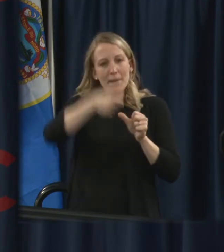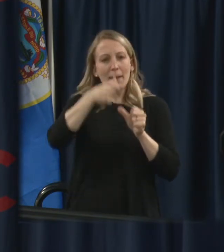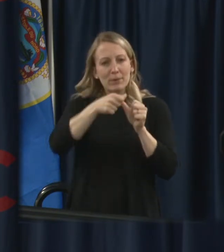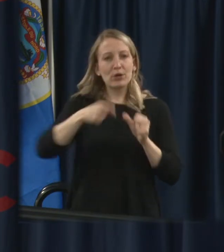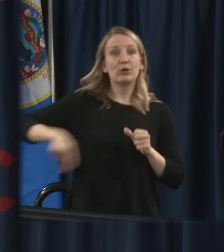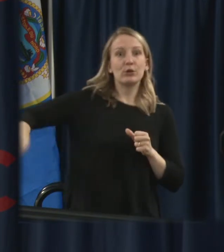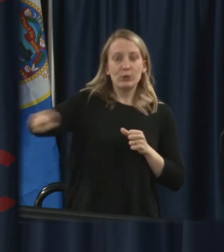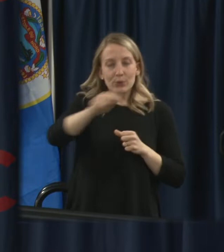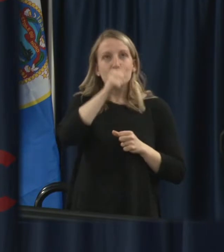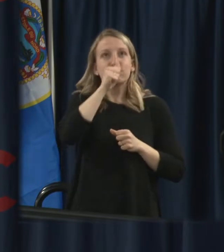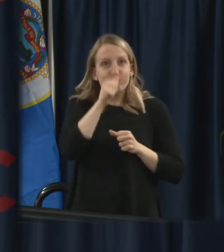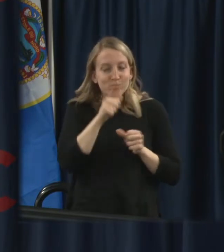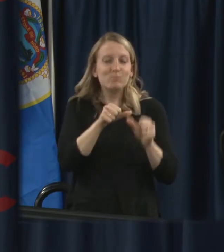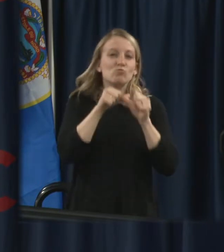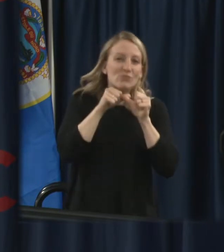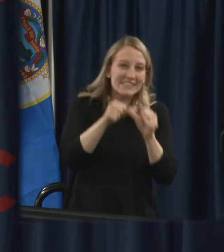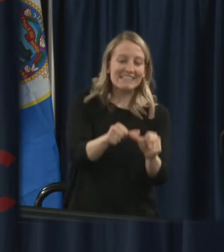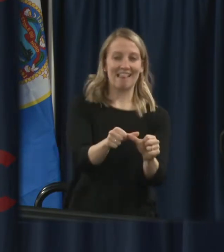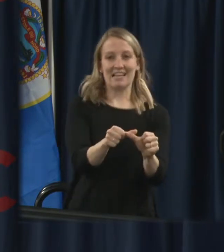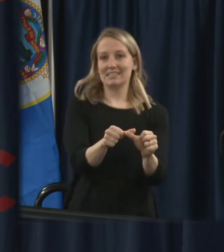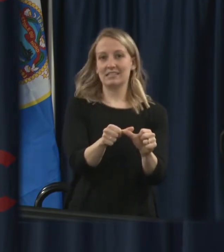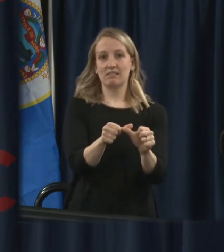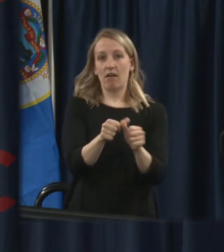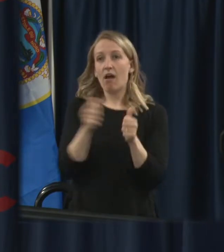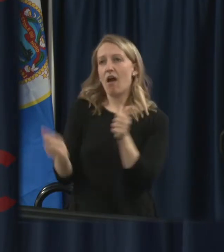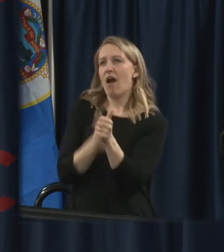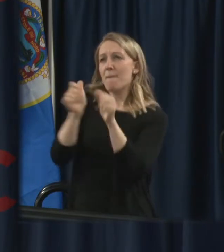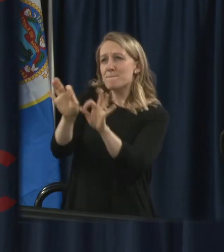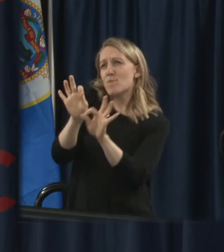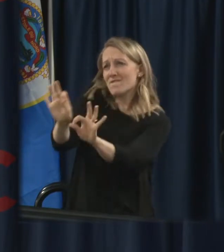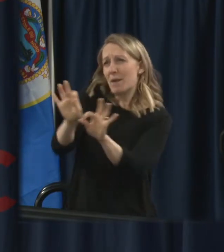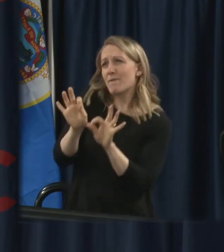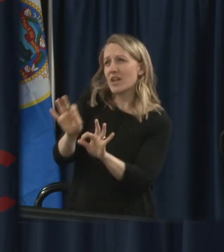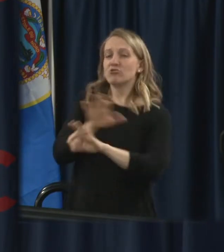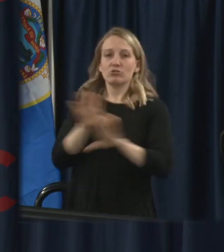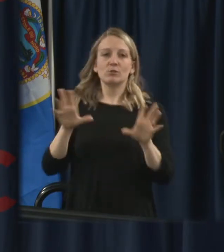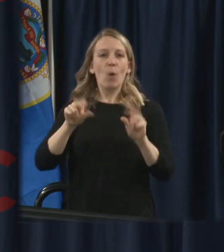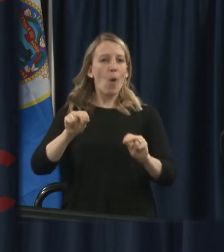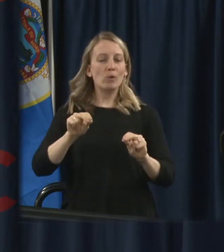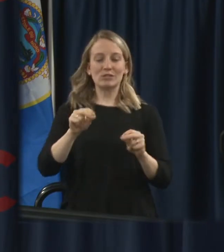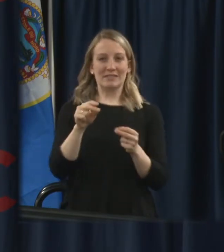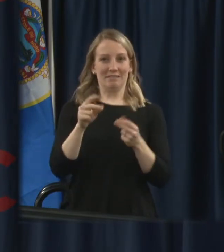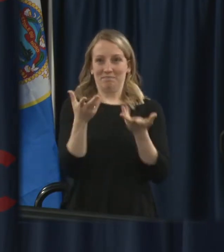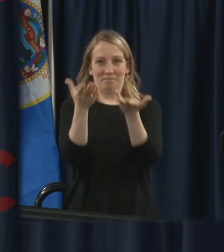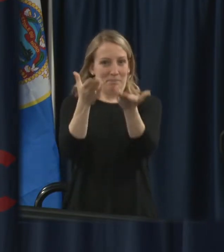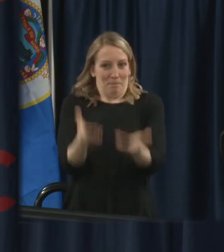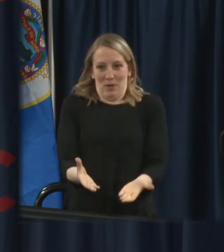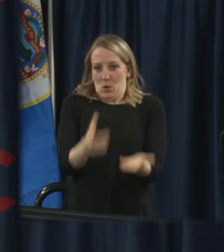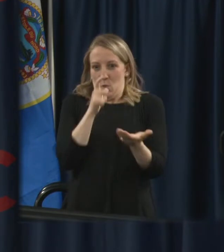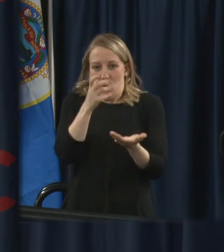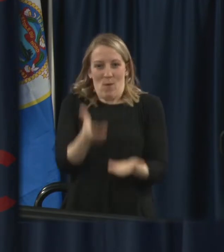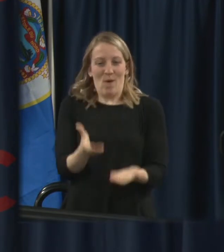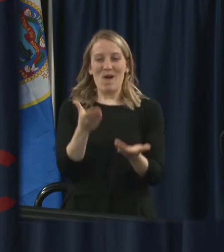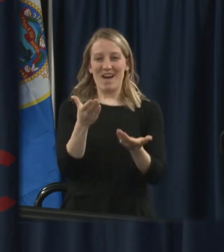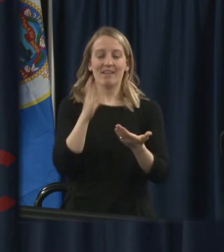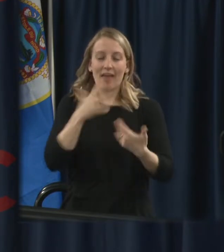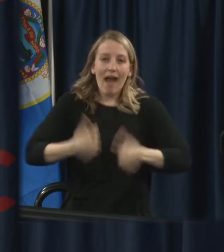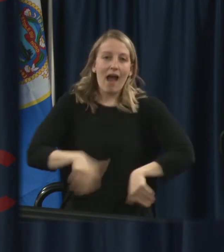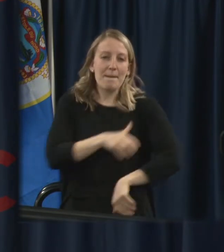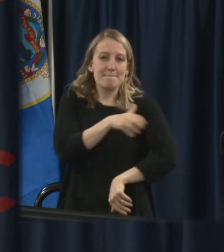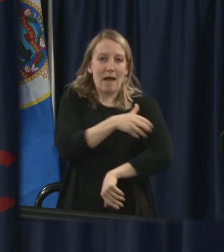you can possibly imagine. Don't chase perfection. Just be you. It's powerful. And that